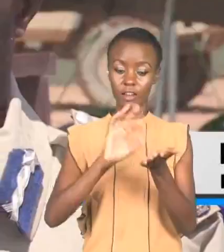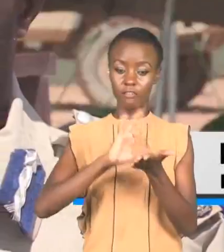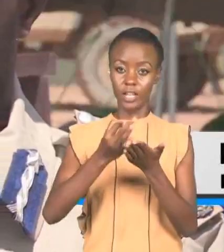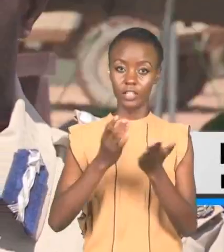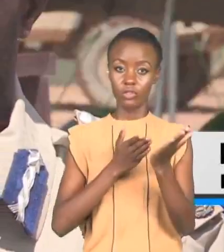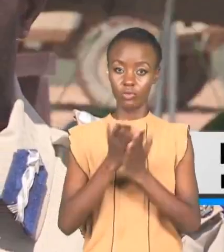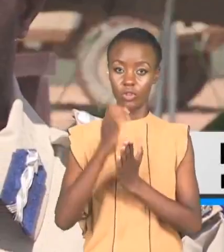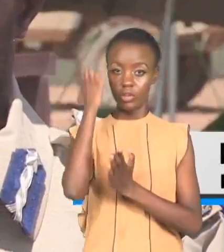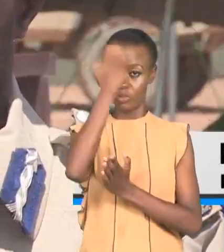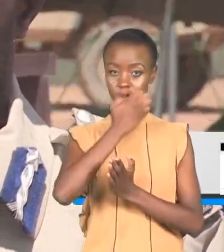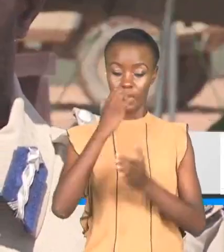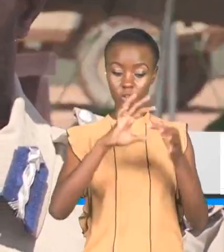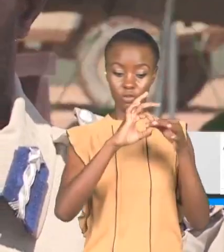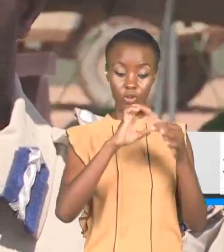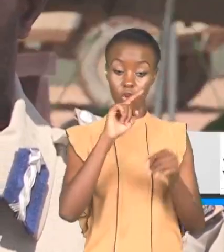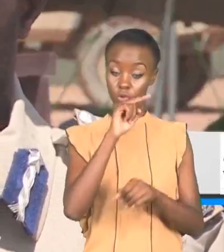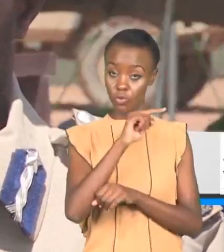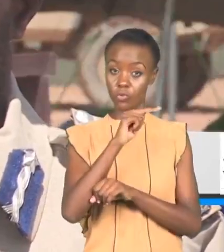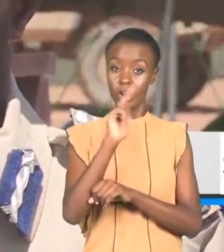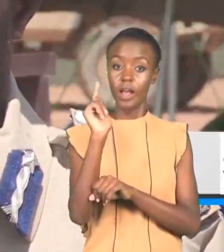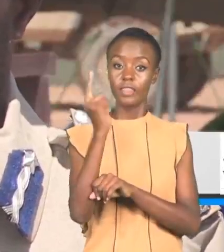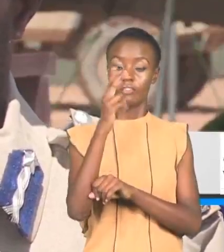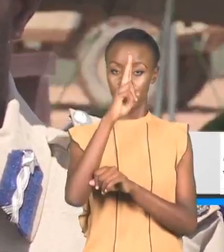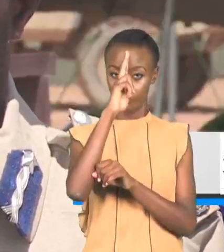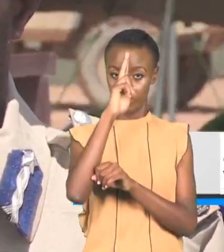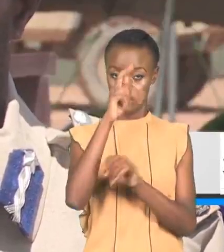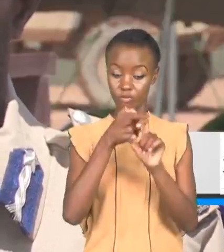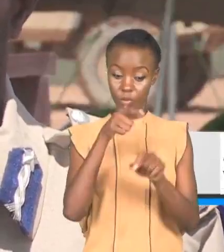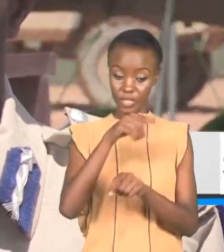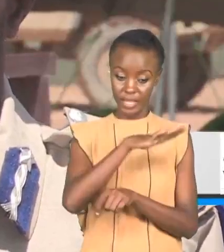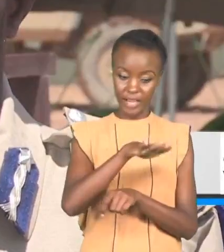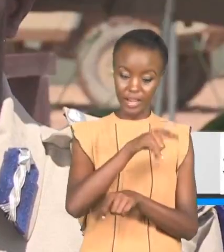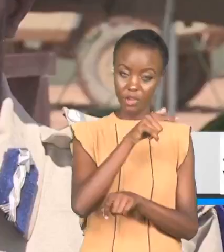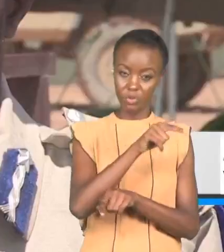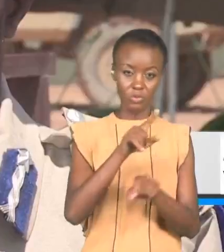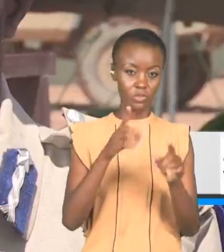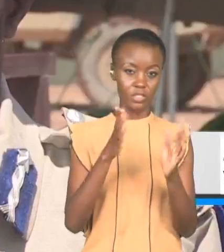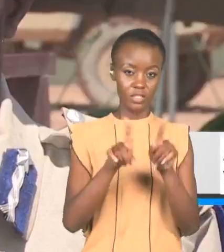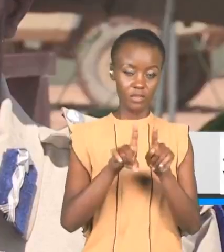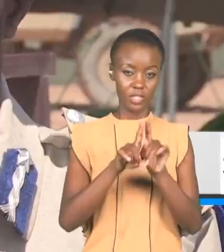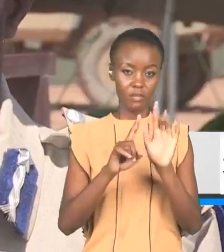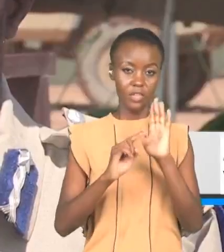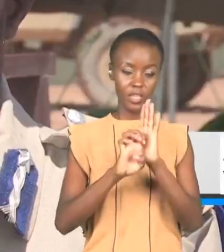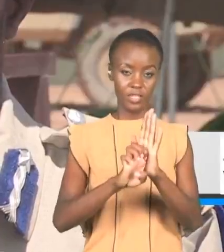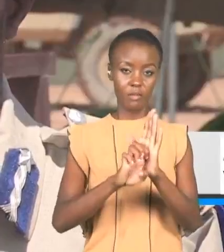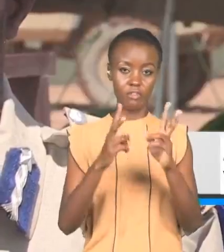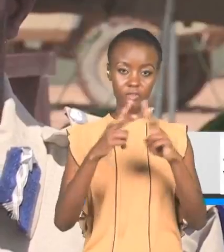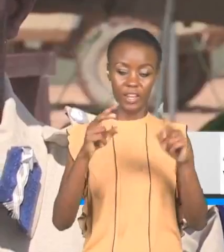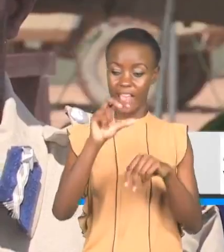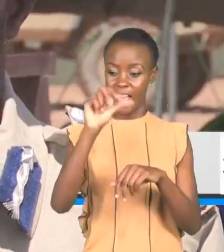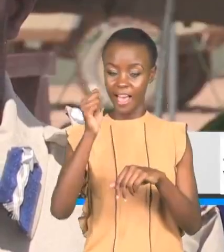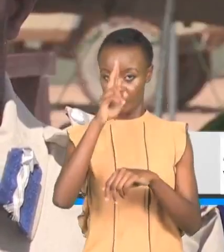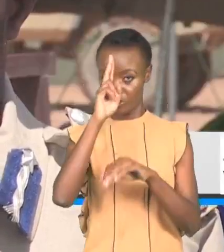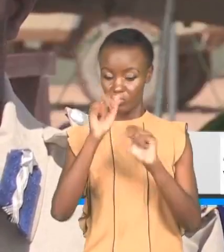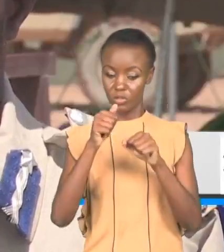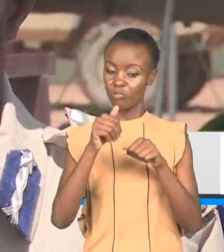the first batch of officers of the State Police of Hirshabelle. You are a role model. The rest of the recruits will follow your